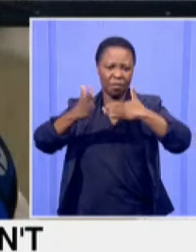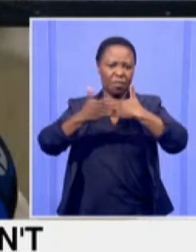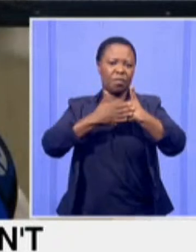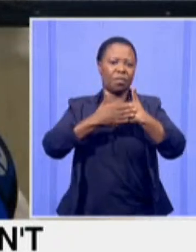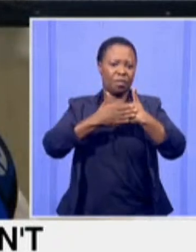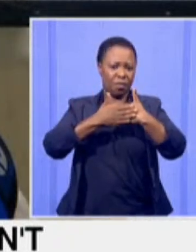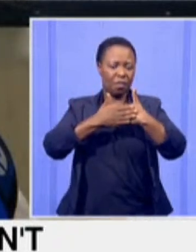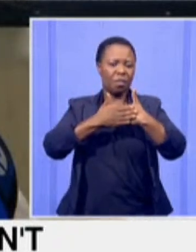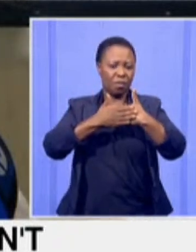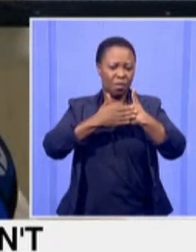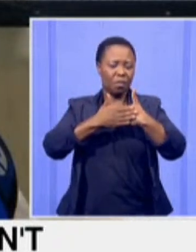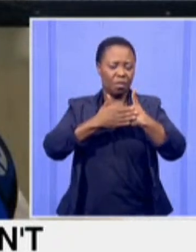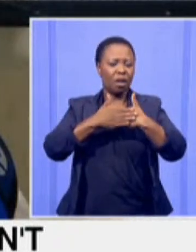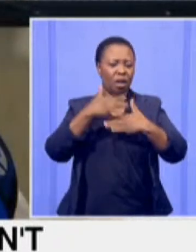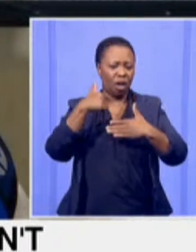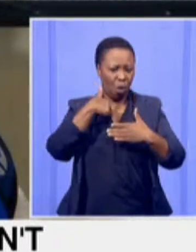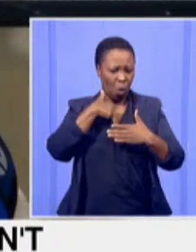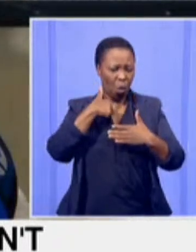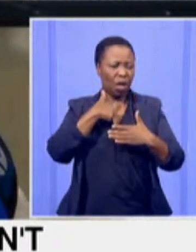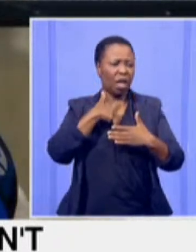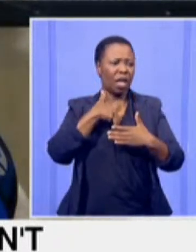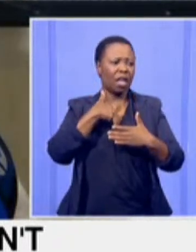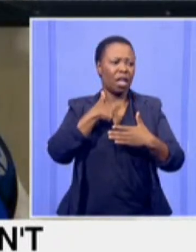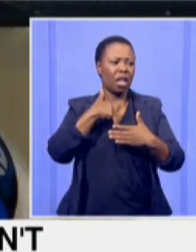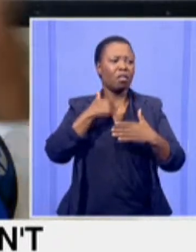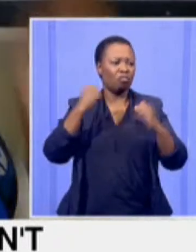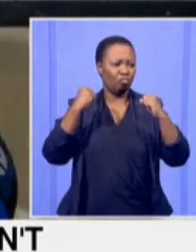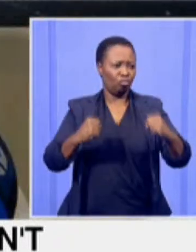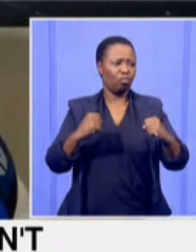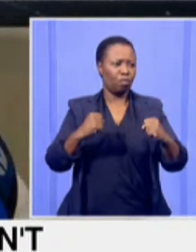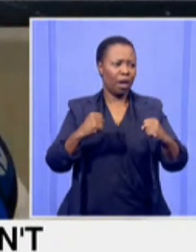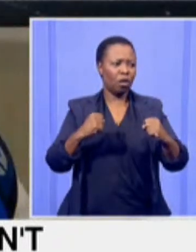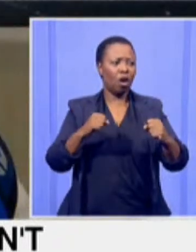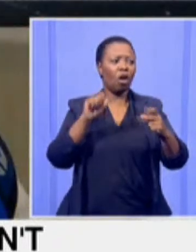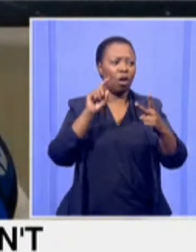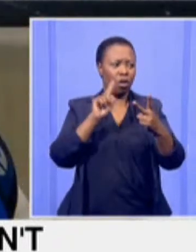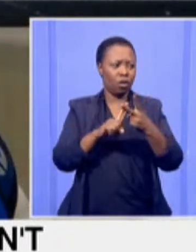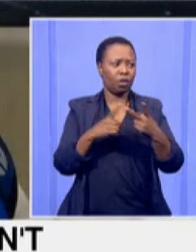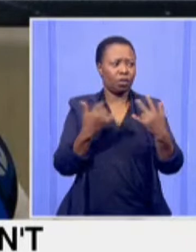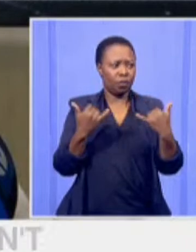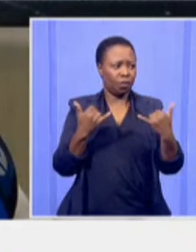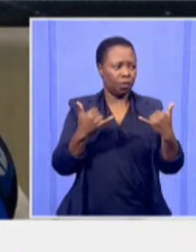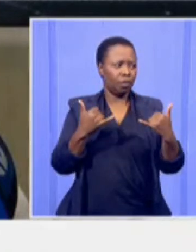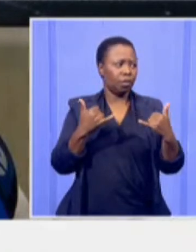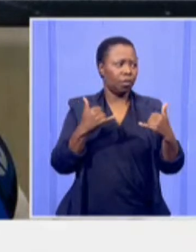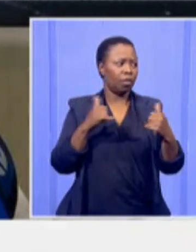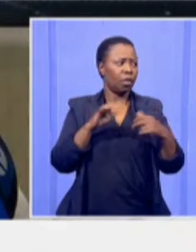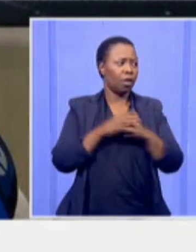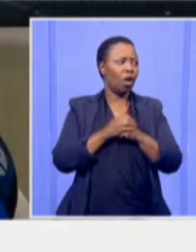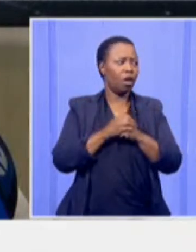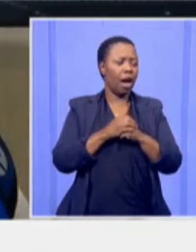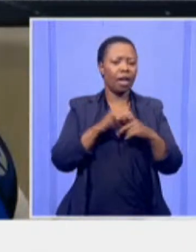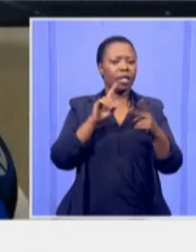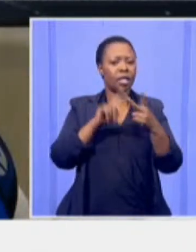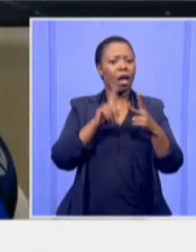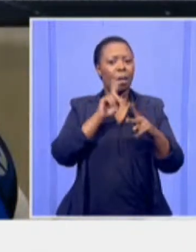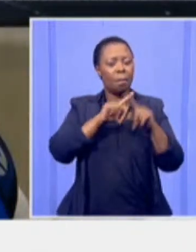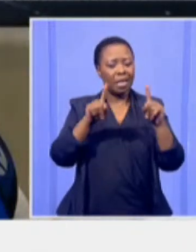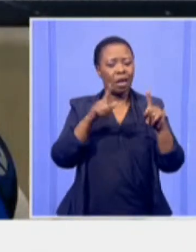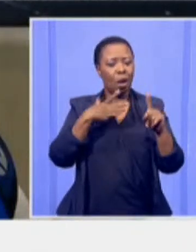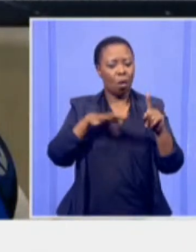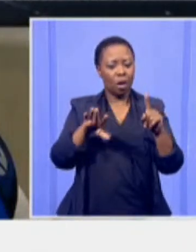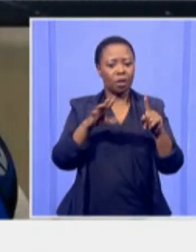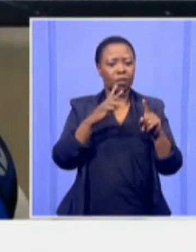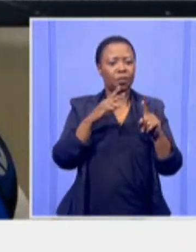are resolute on that. Yesterday, we were supposed to meet the Vice Chancellor, and I want to tell the members of media